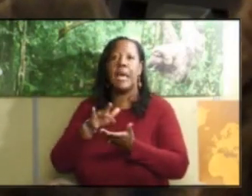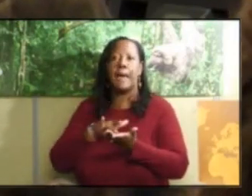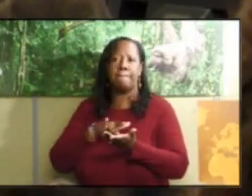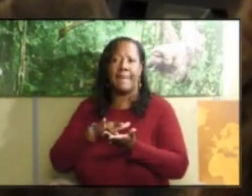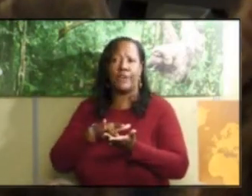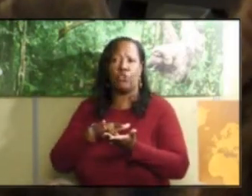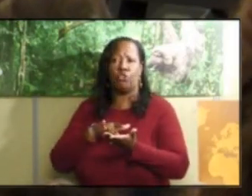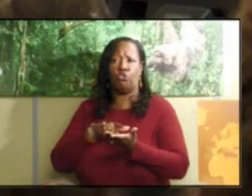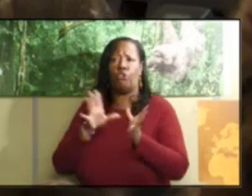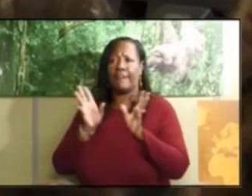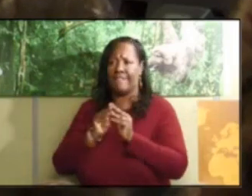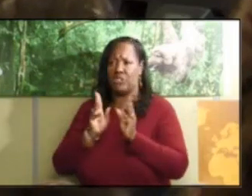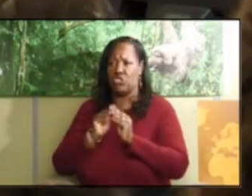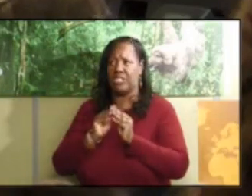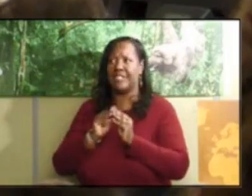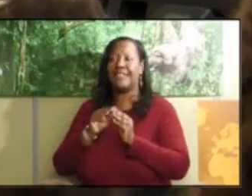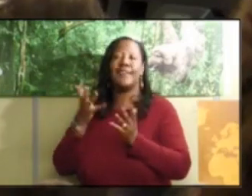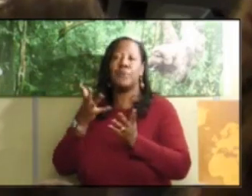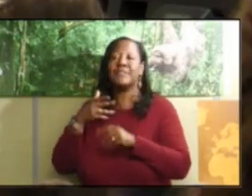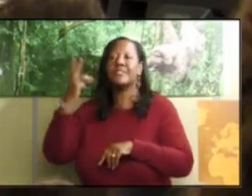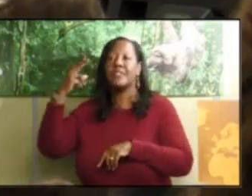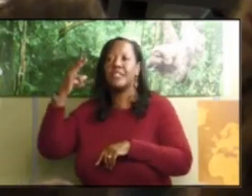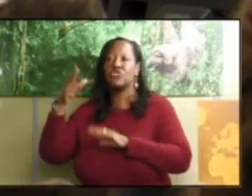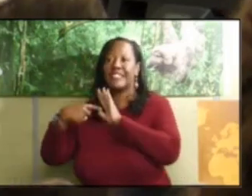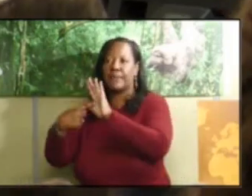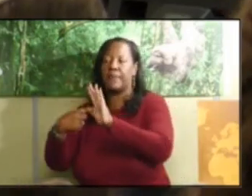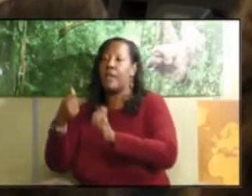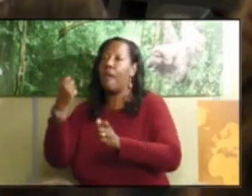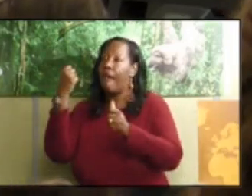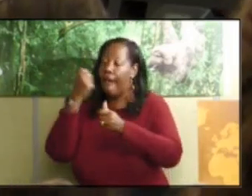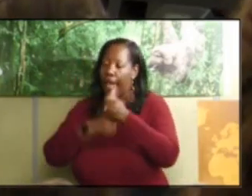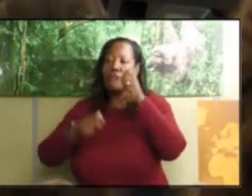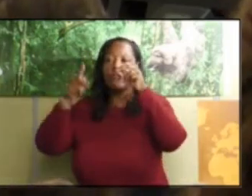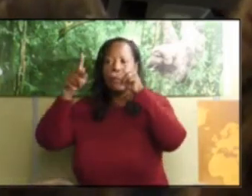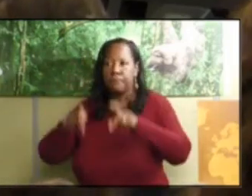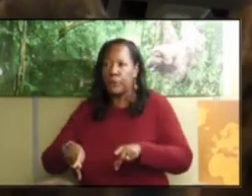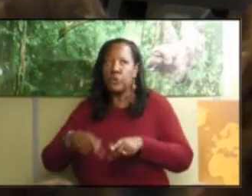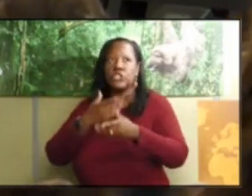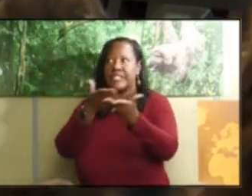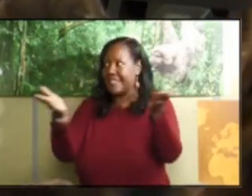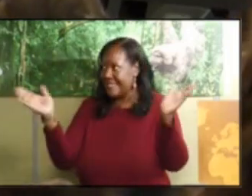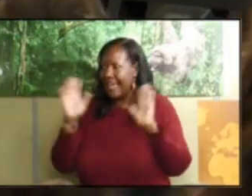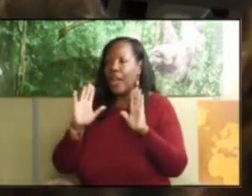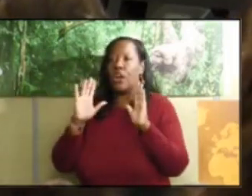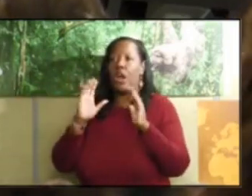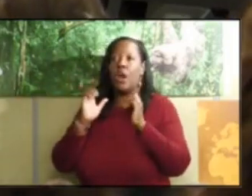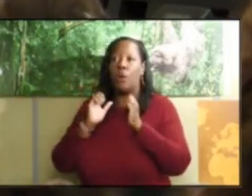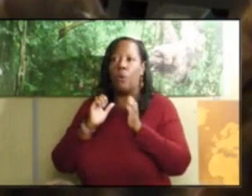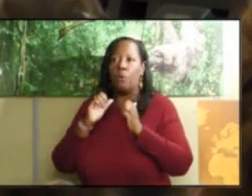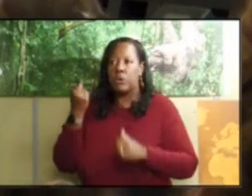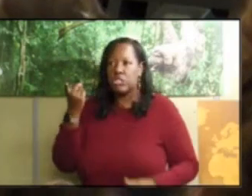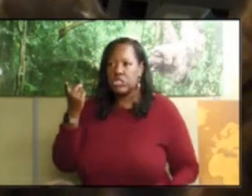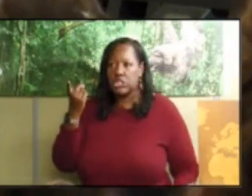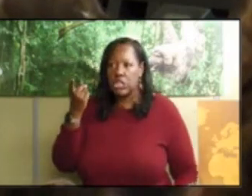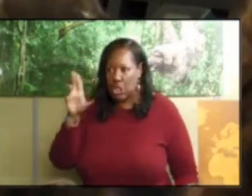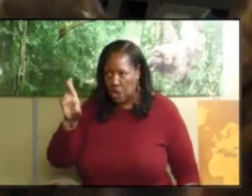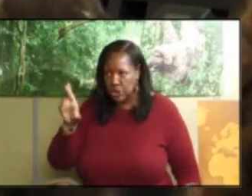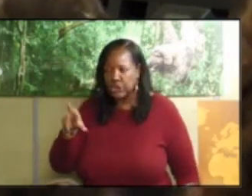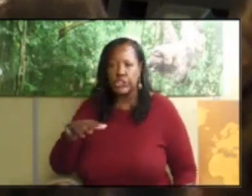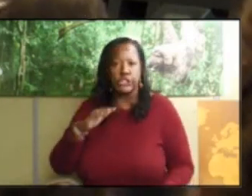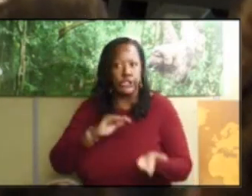at a medical convention. Every single person there was a doctor. I got to use all the big